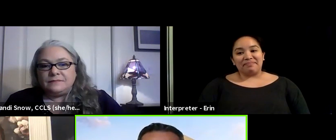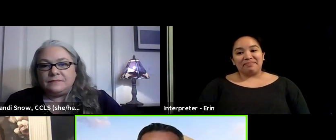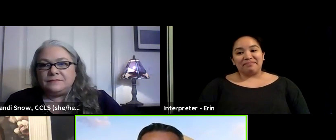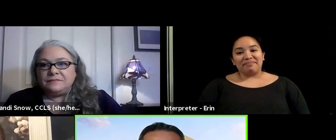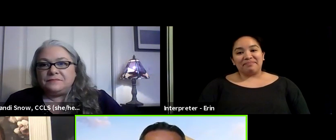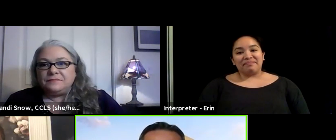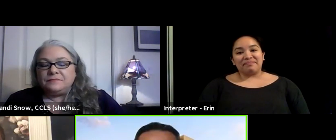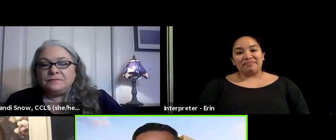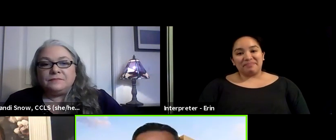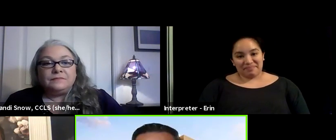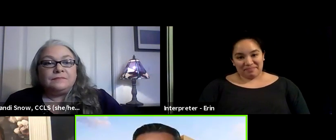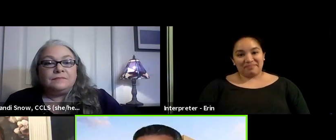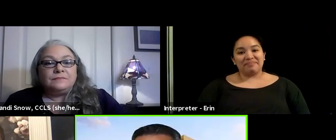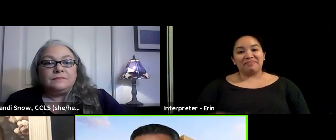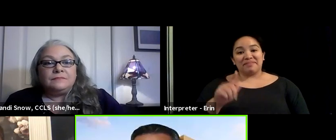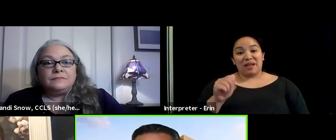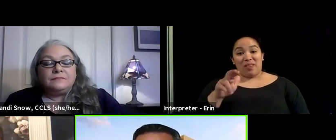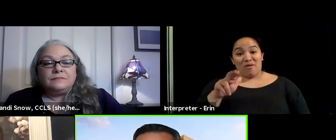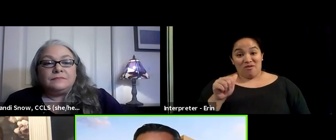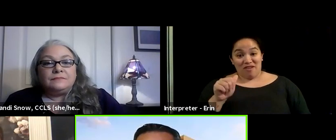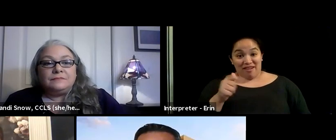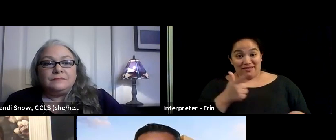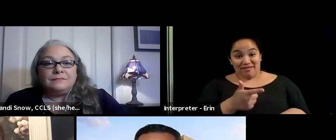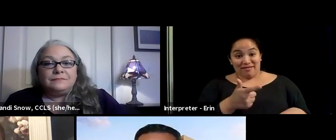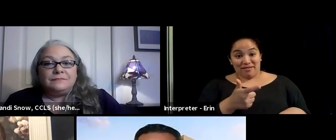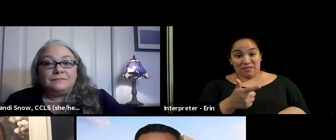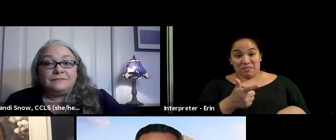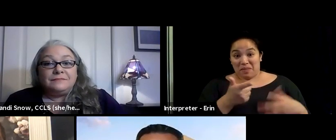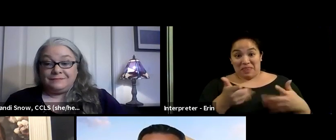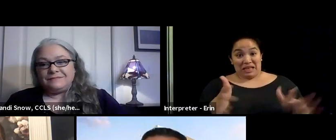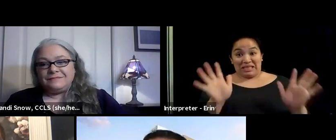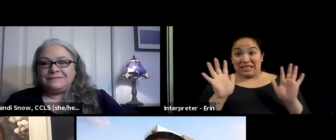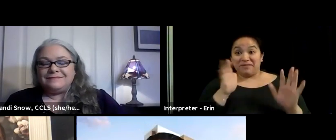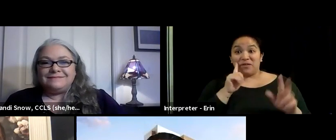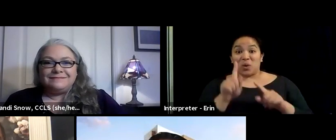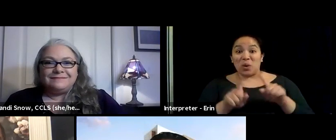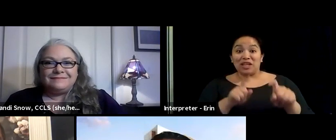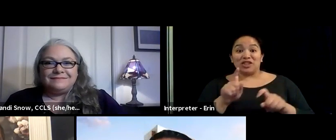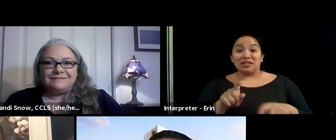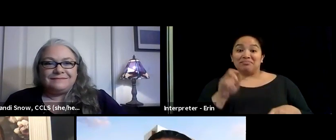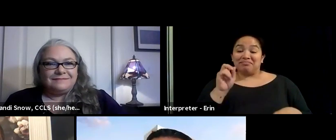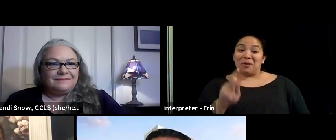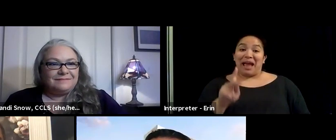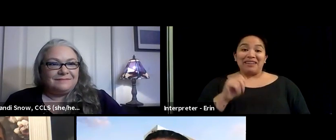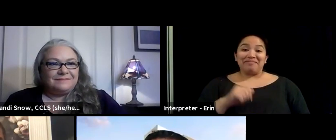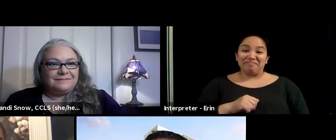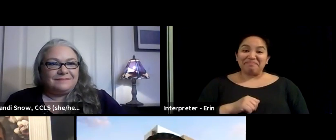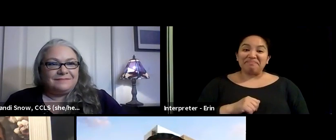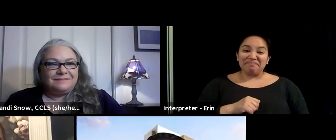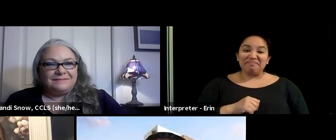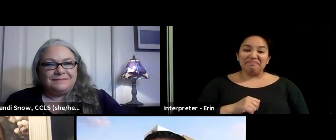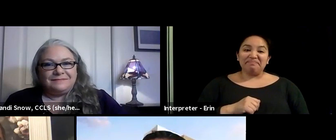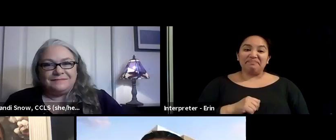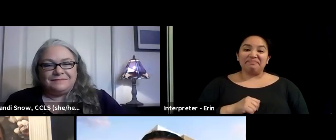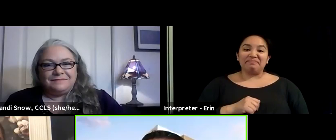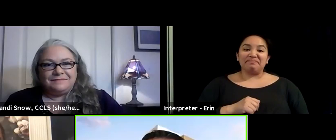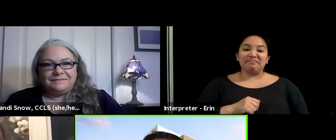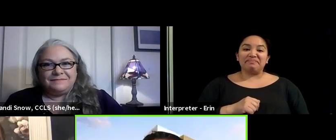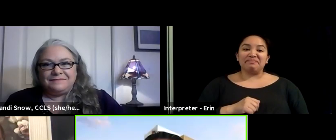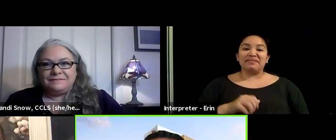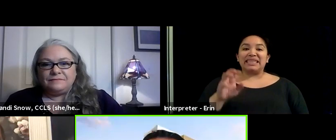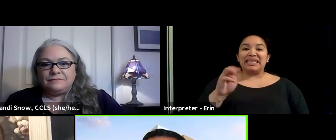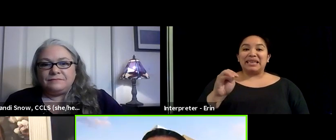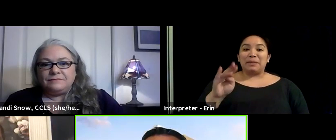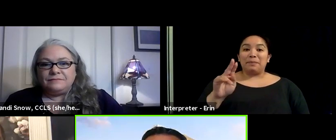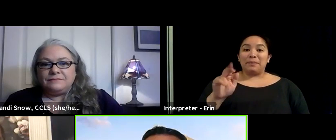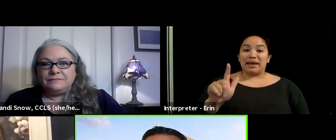Great. Next question, Laura. Any others? Okay, no, that's it. All We right. answered all the questions on social media and It looks like